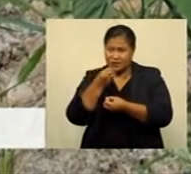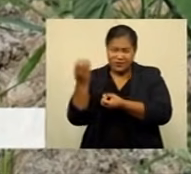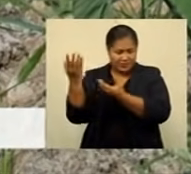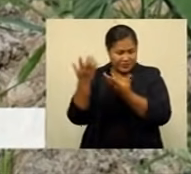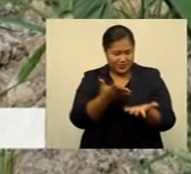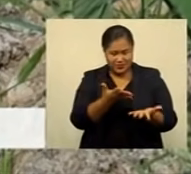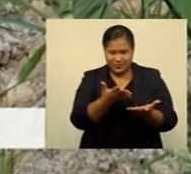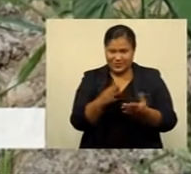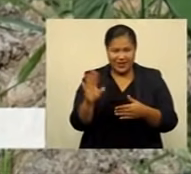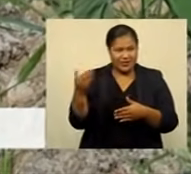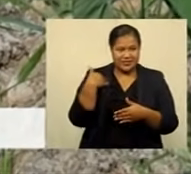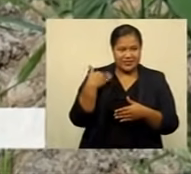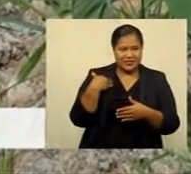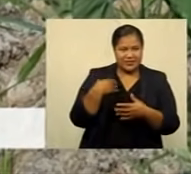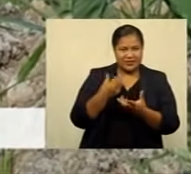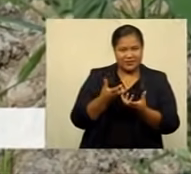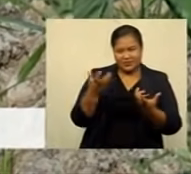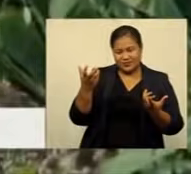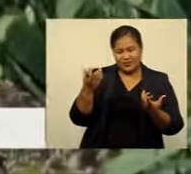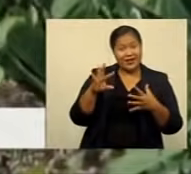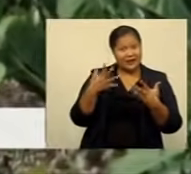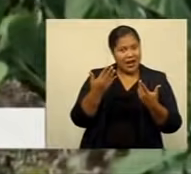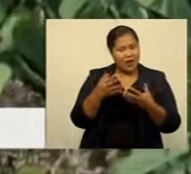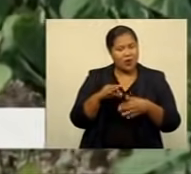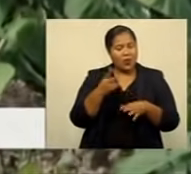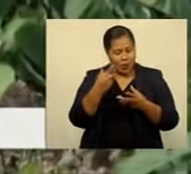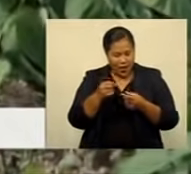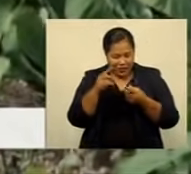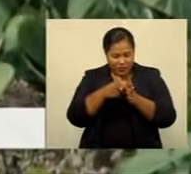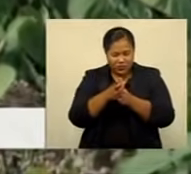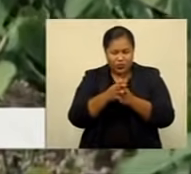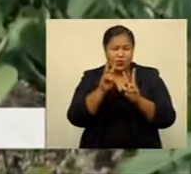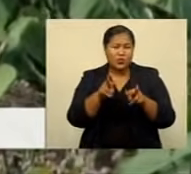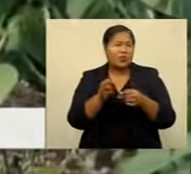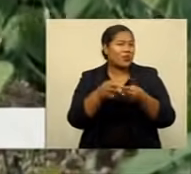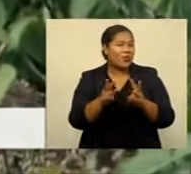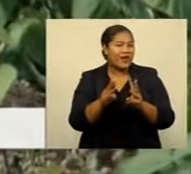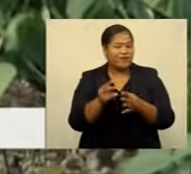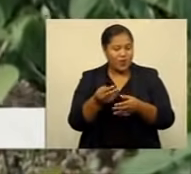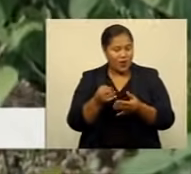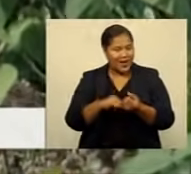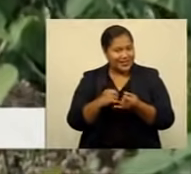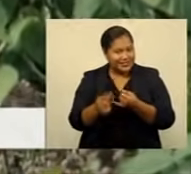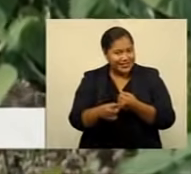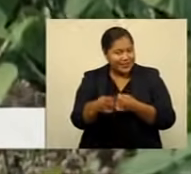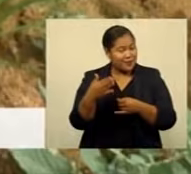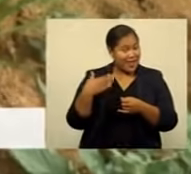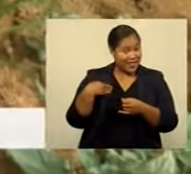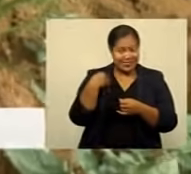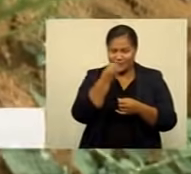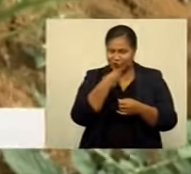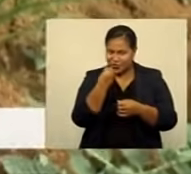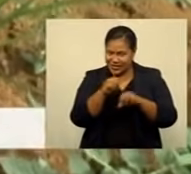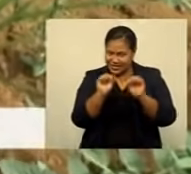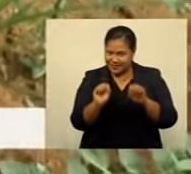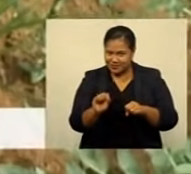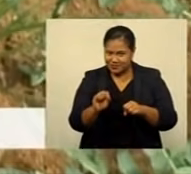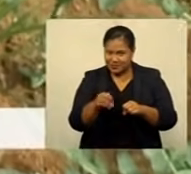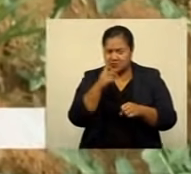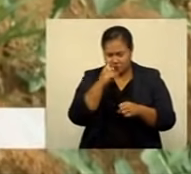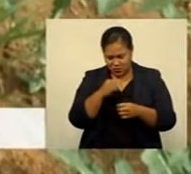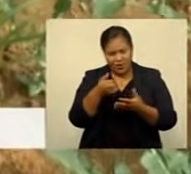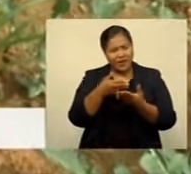this is the time to grow our way towards a sustainable, healthy food system. He says this can guarantee that our people have